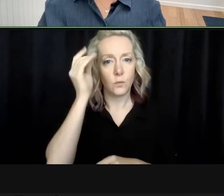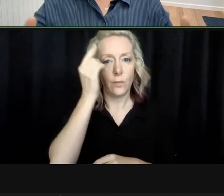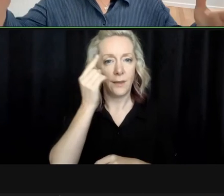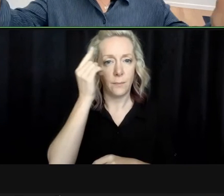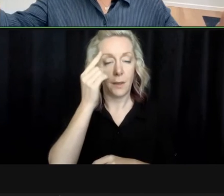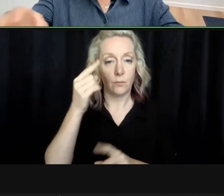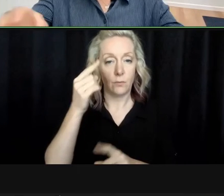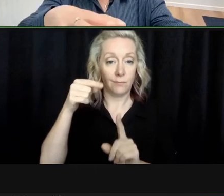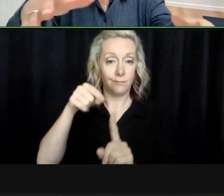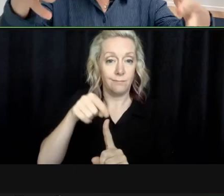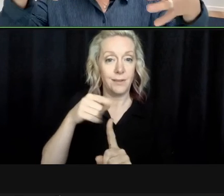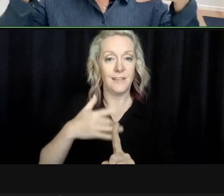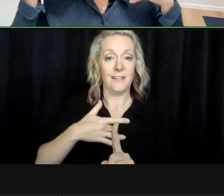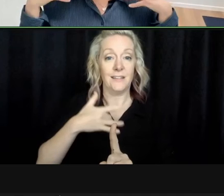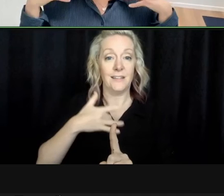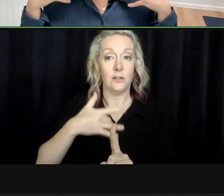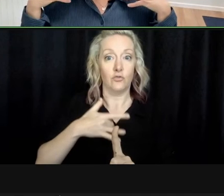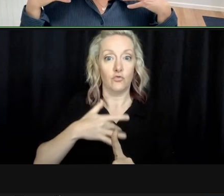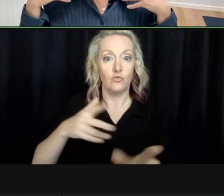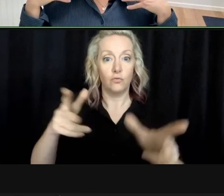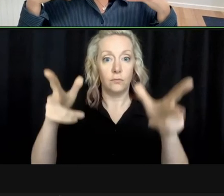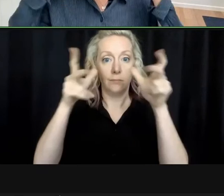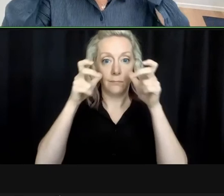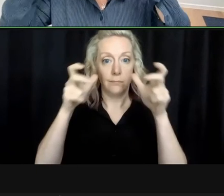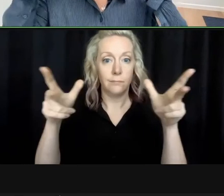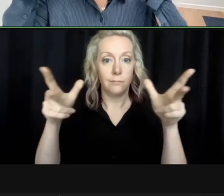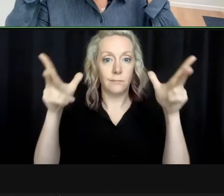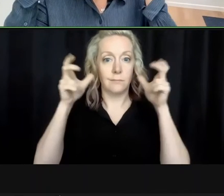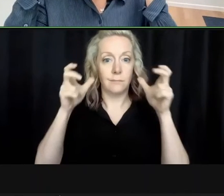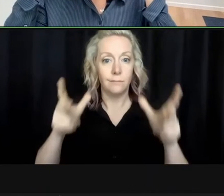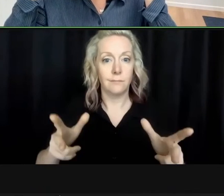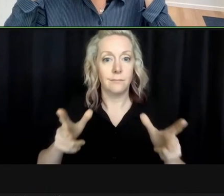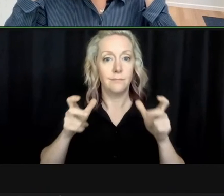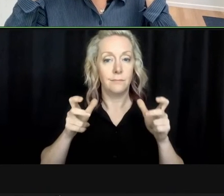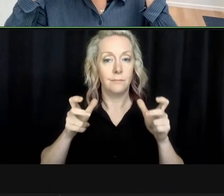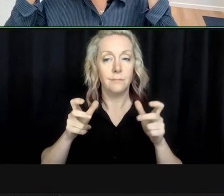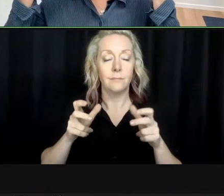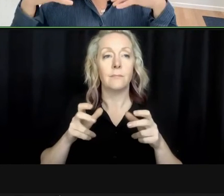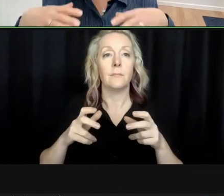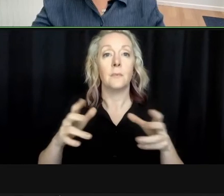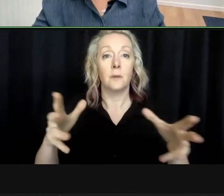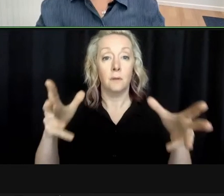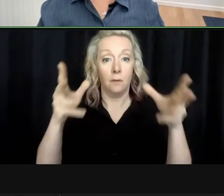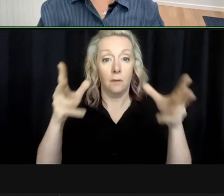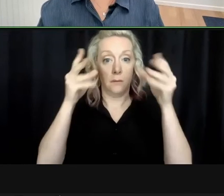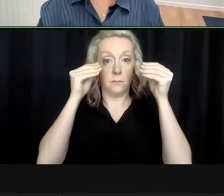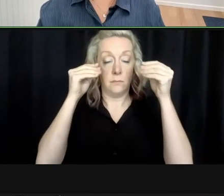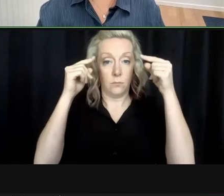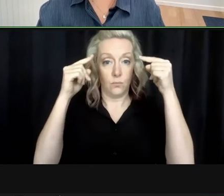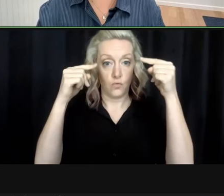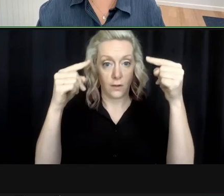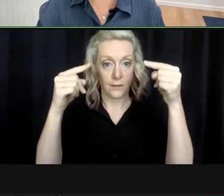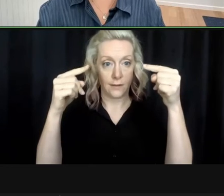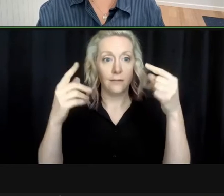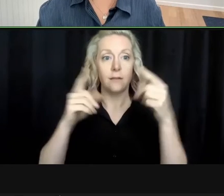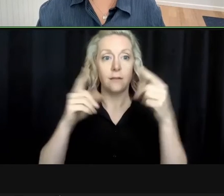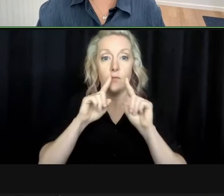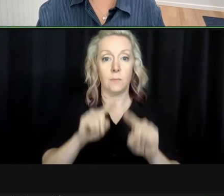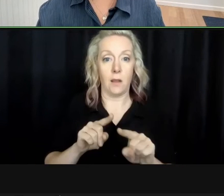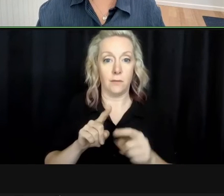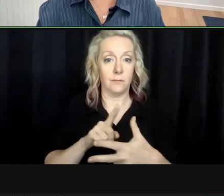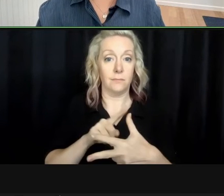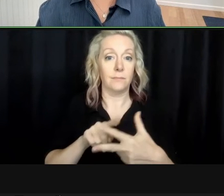to do with the sensory information that's coming in, how the brain is processing that, and then what the motor reaction